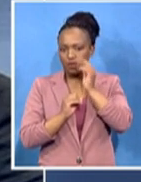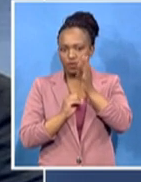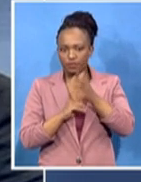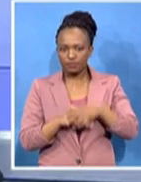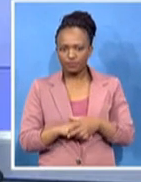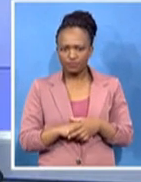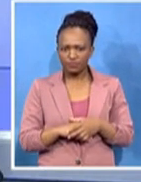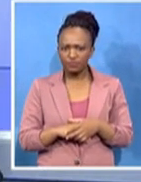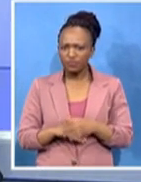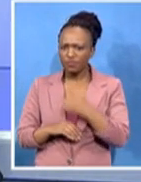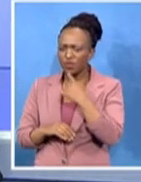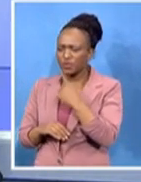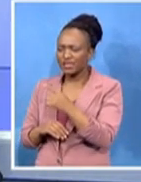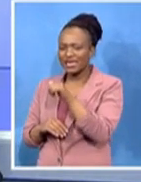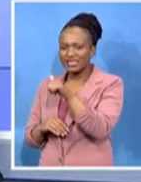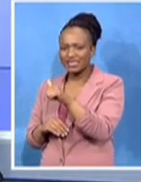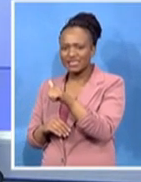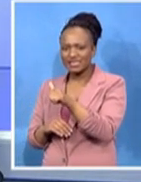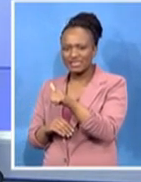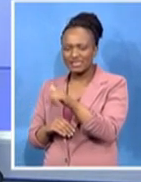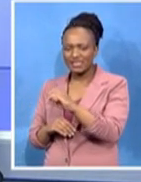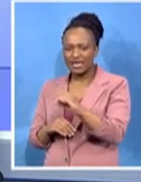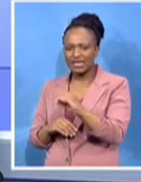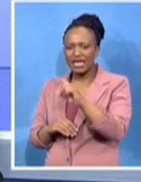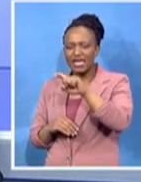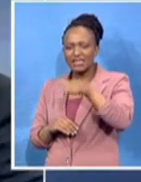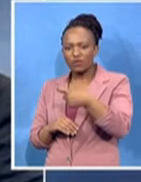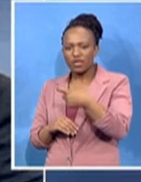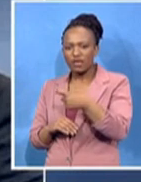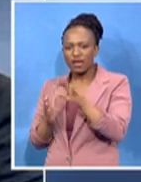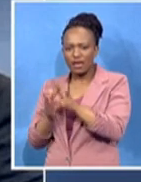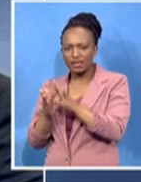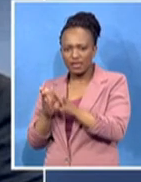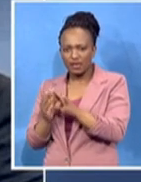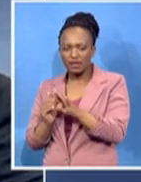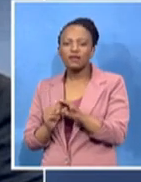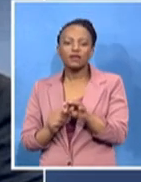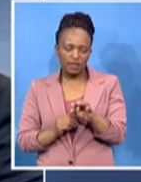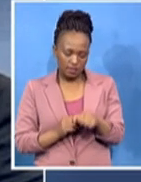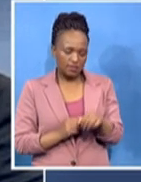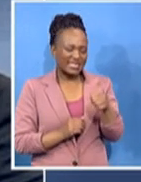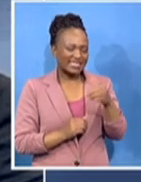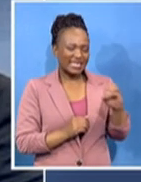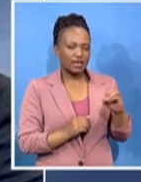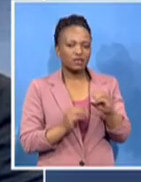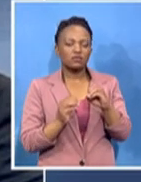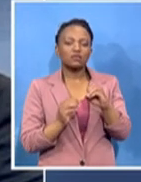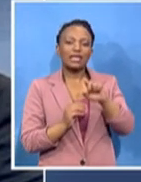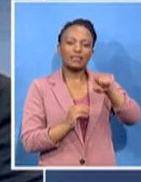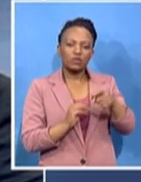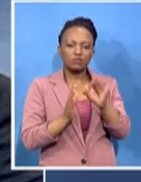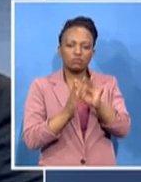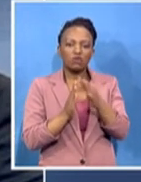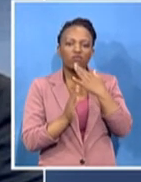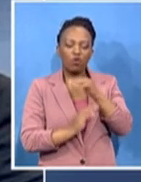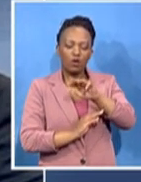are impacted by these by-elections? 600,000 registered voters in those 96 wards in which we have vacancies. That's correct. Oh, that's quite a